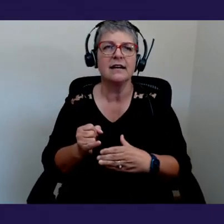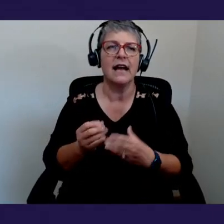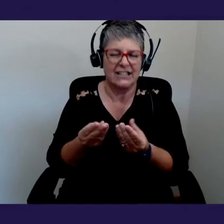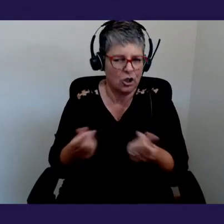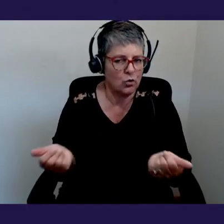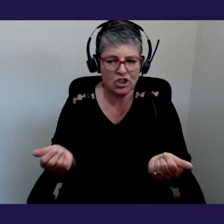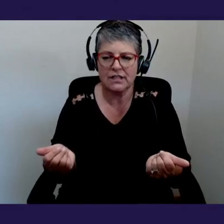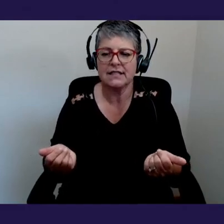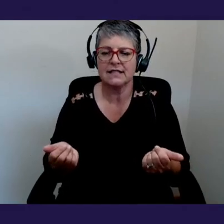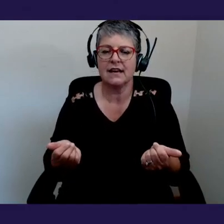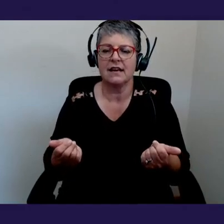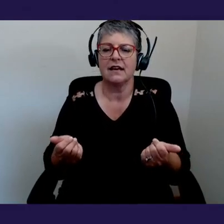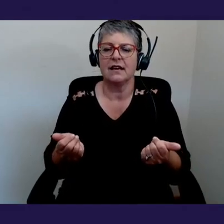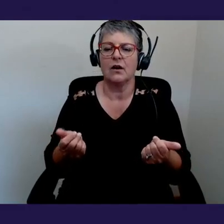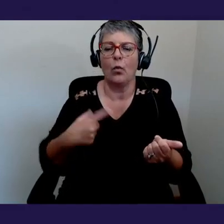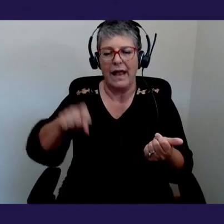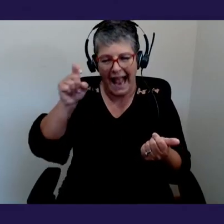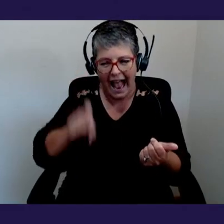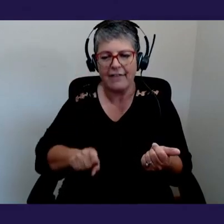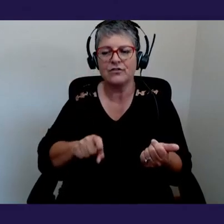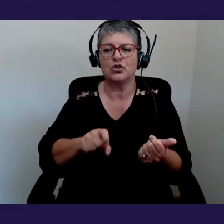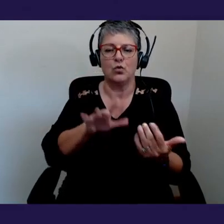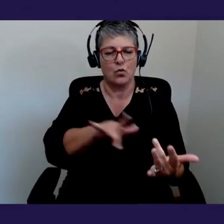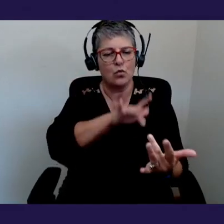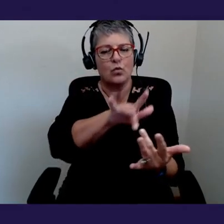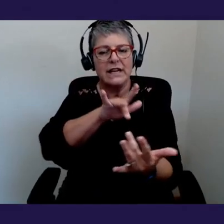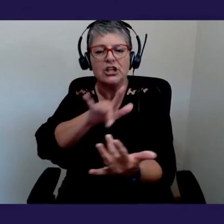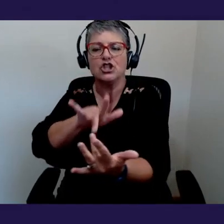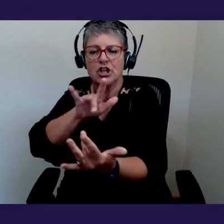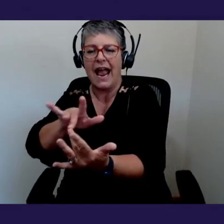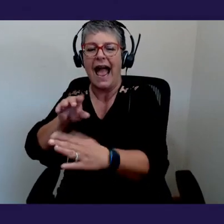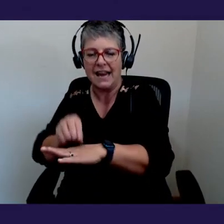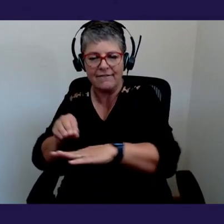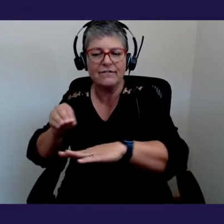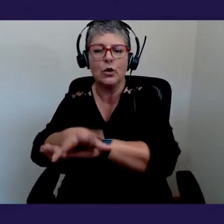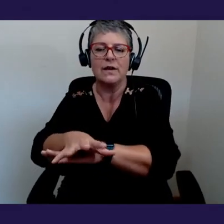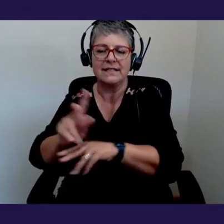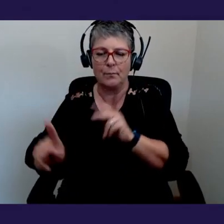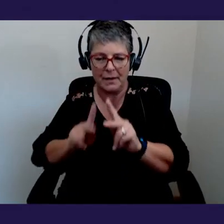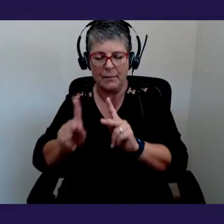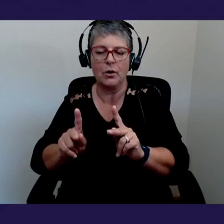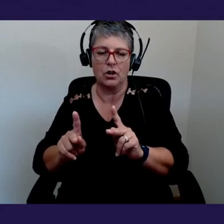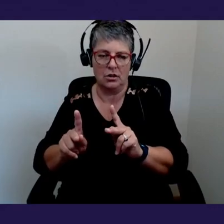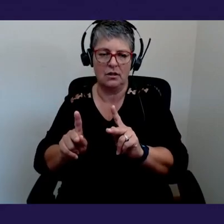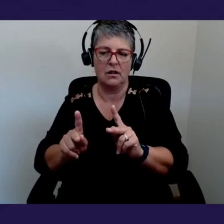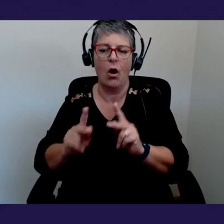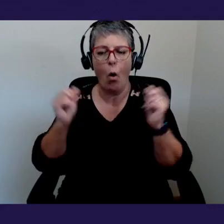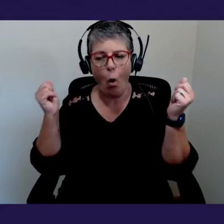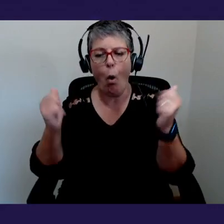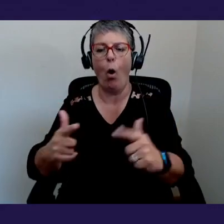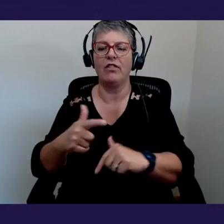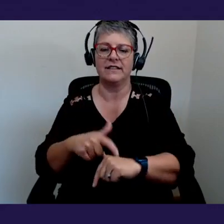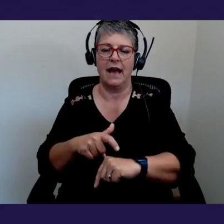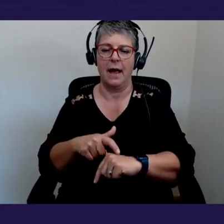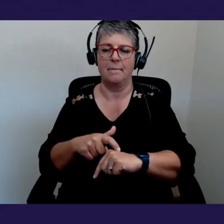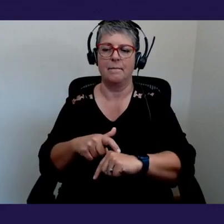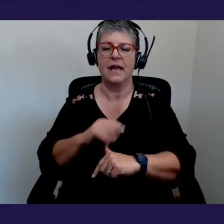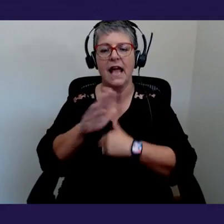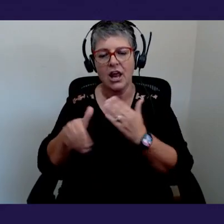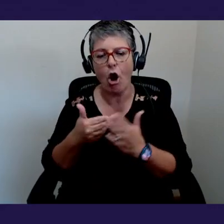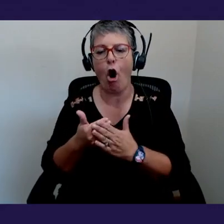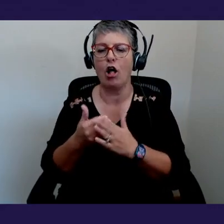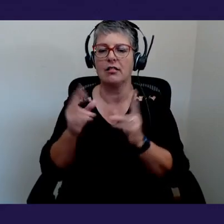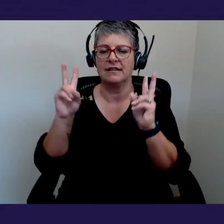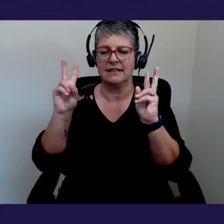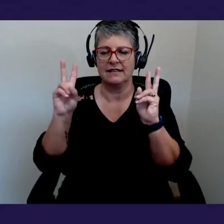and influence all people about all relevant health issues all the time in all information environments they exist in. In the past session,